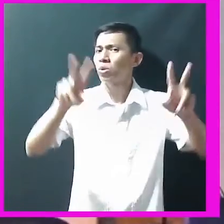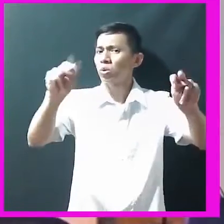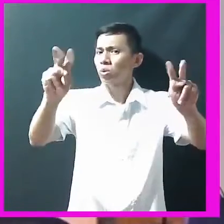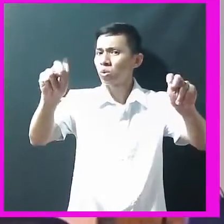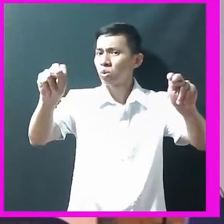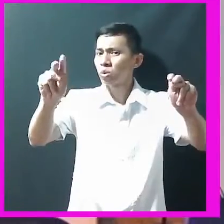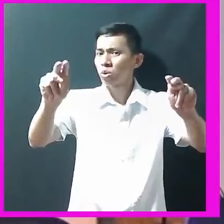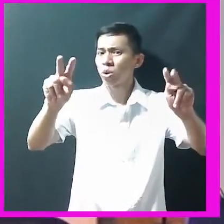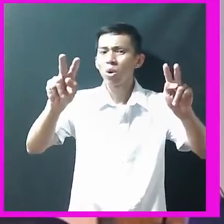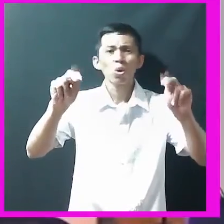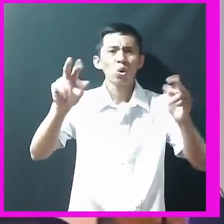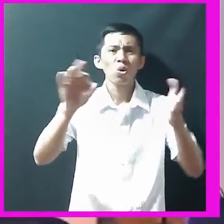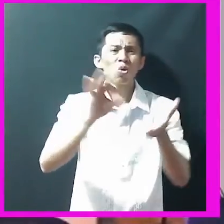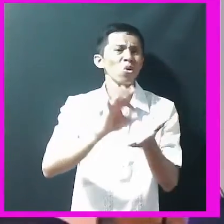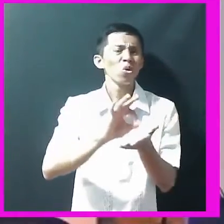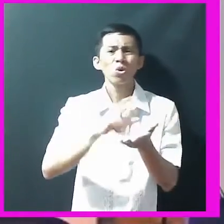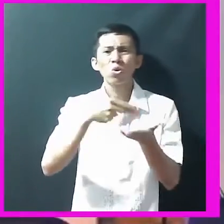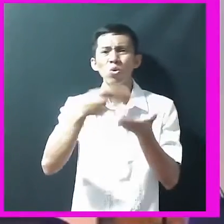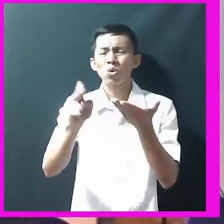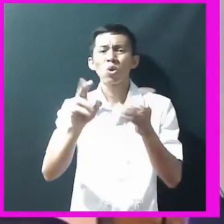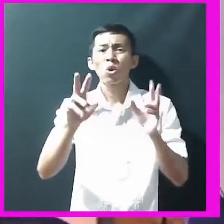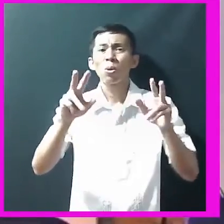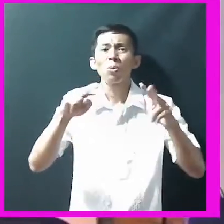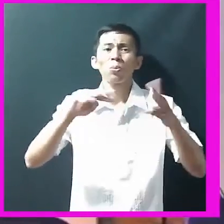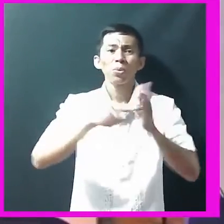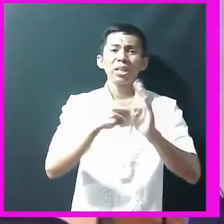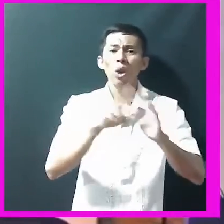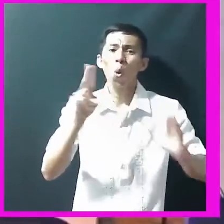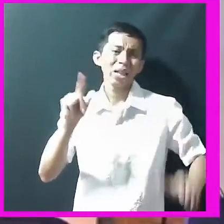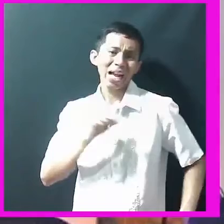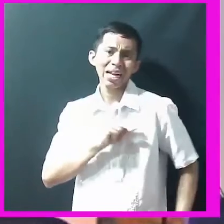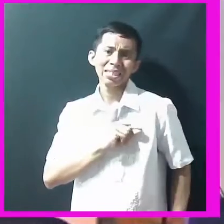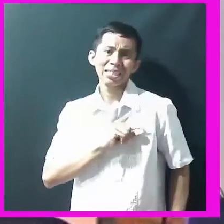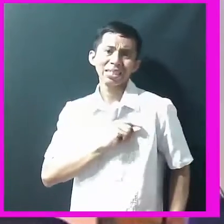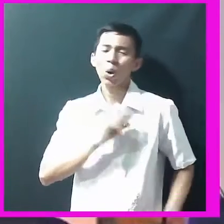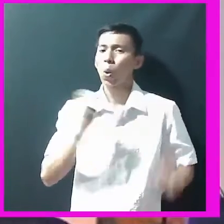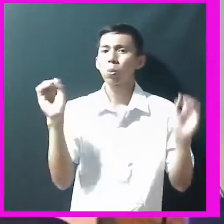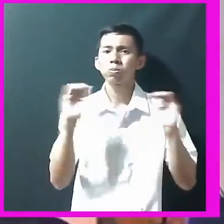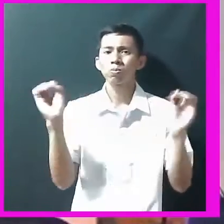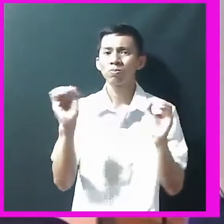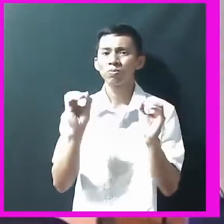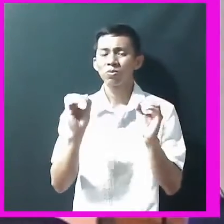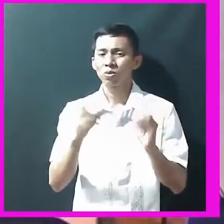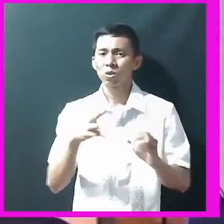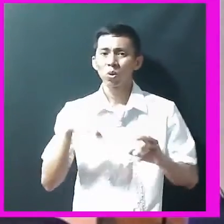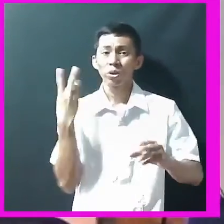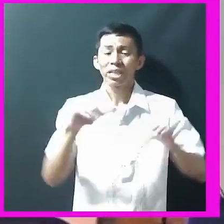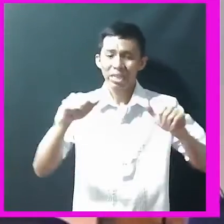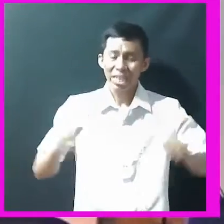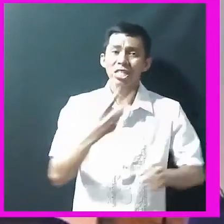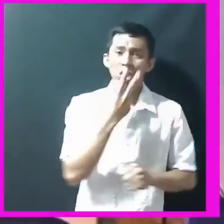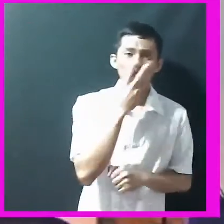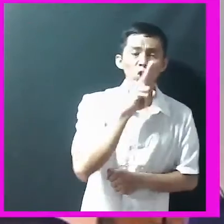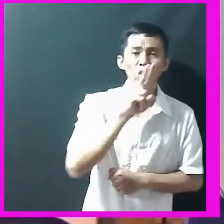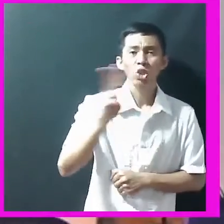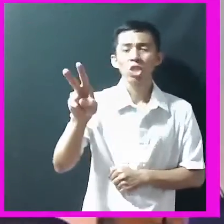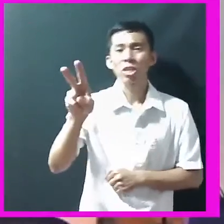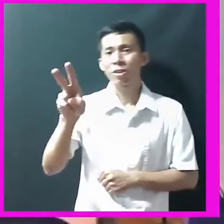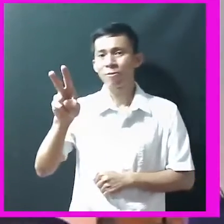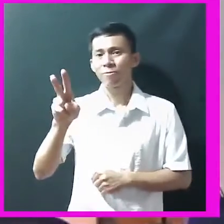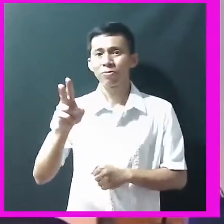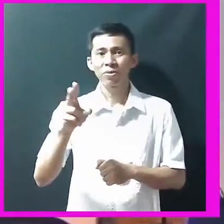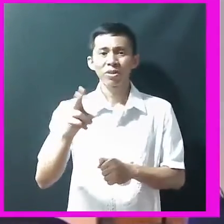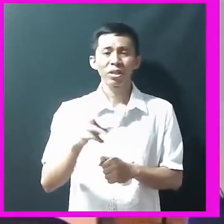means not guilty. But here, in John chapter number 18, we can see in verses number 1 to 2,